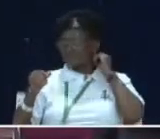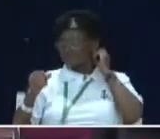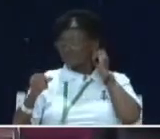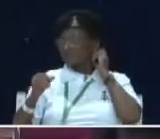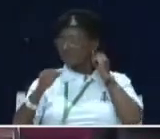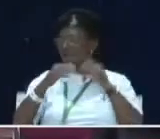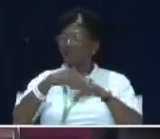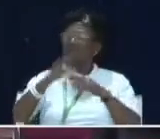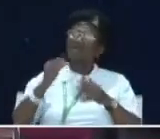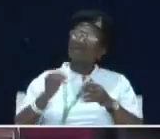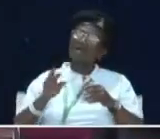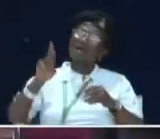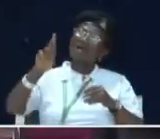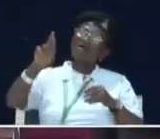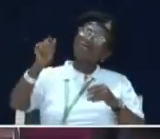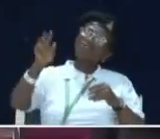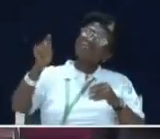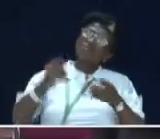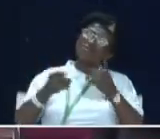After Reuben came Simeon.